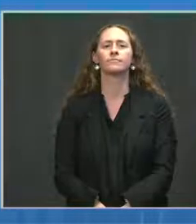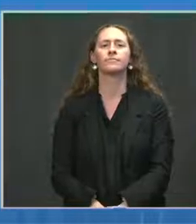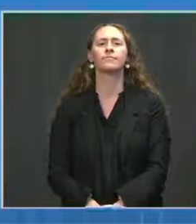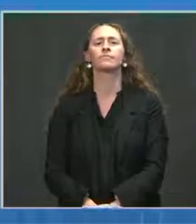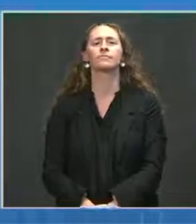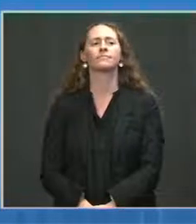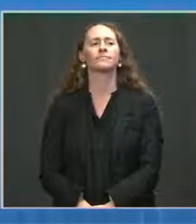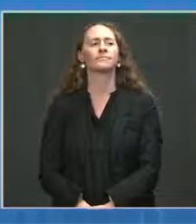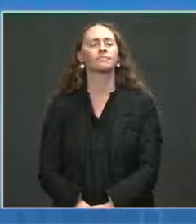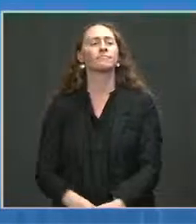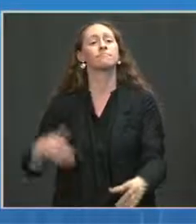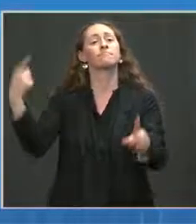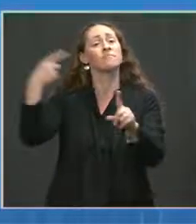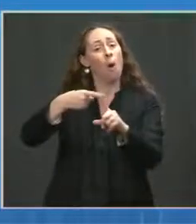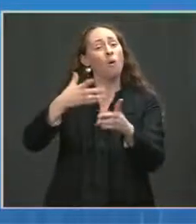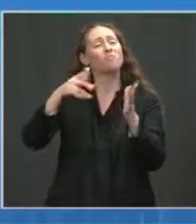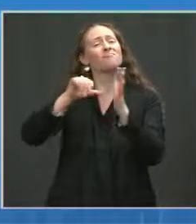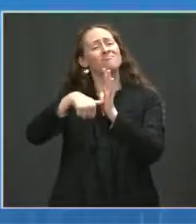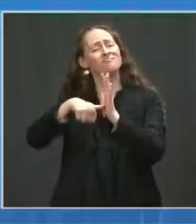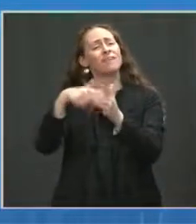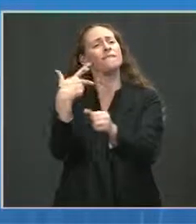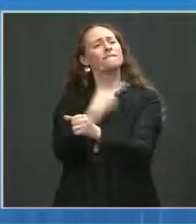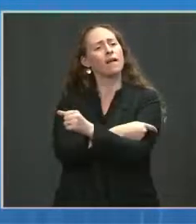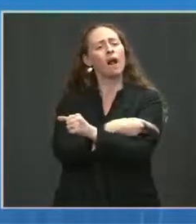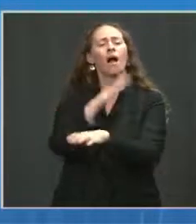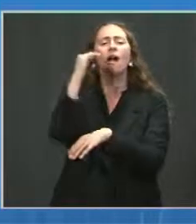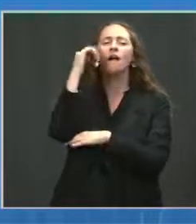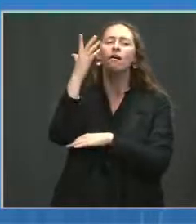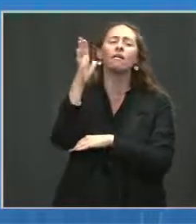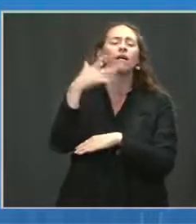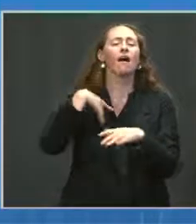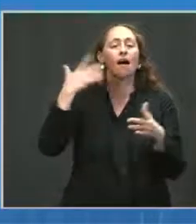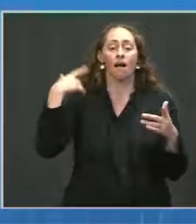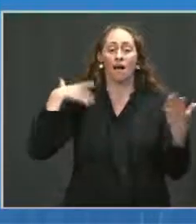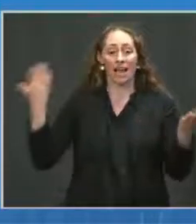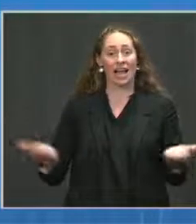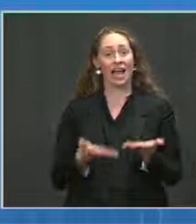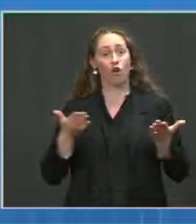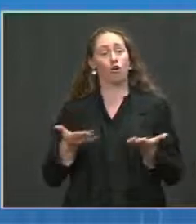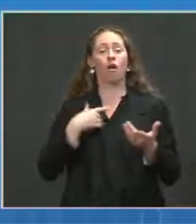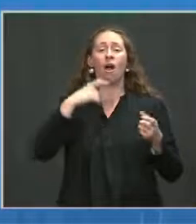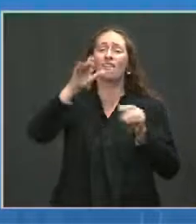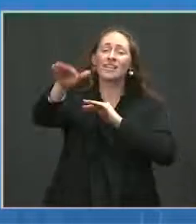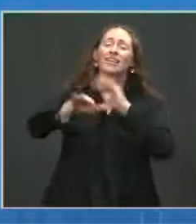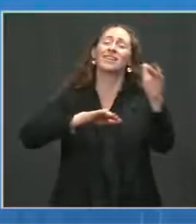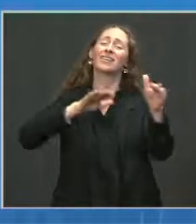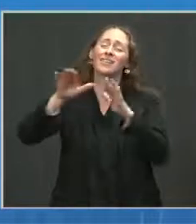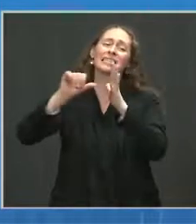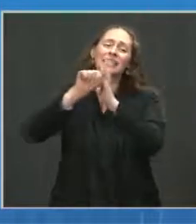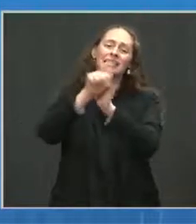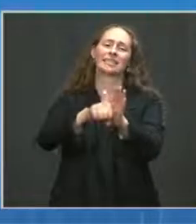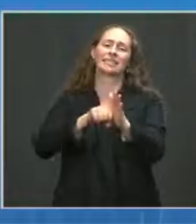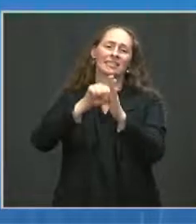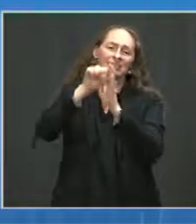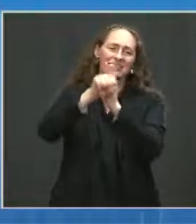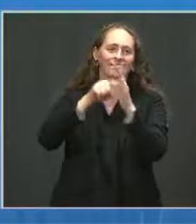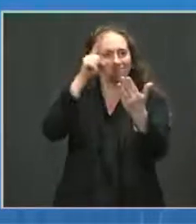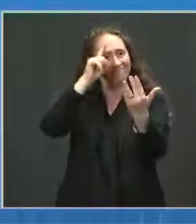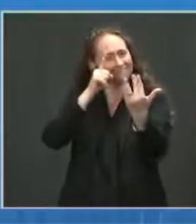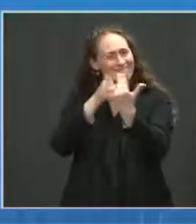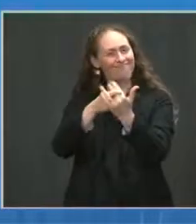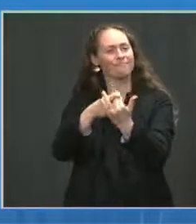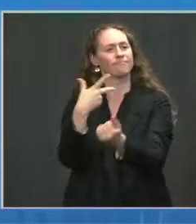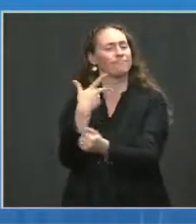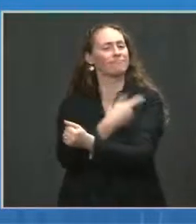get vaccinated. I say that every single time we all say it. The COVID vaccines give strong protection against